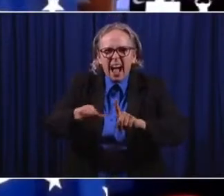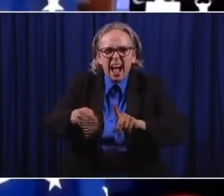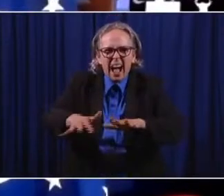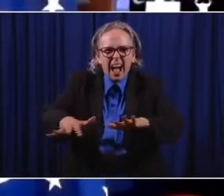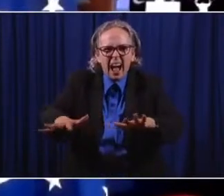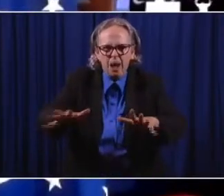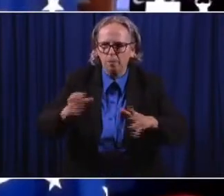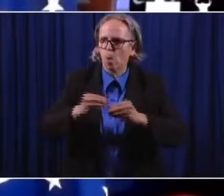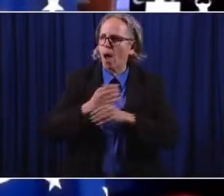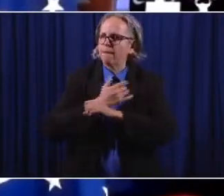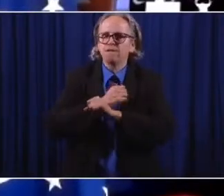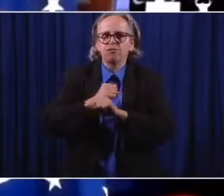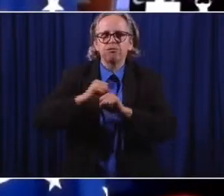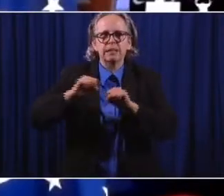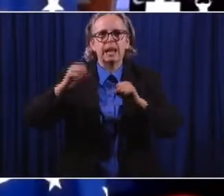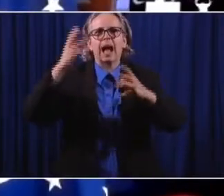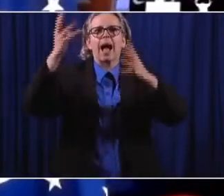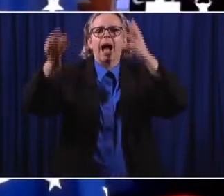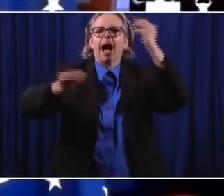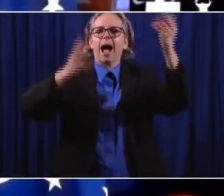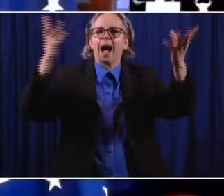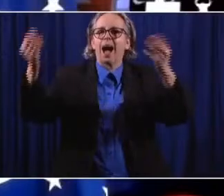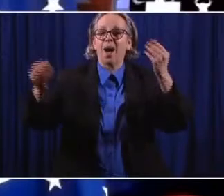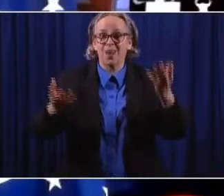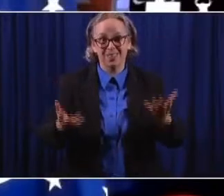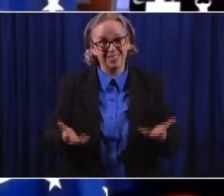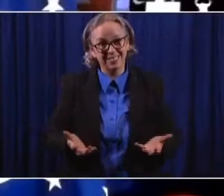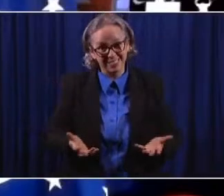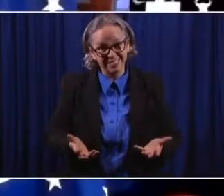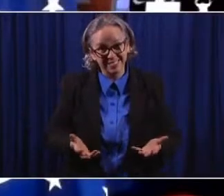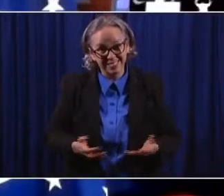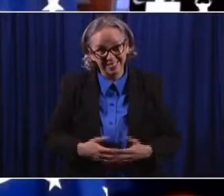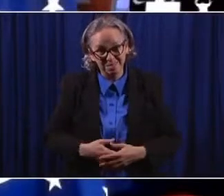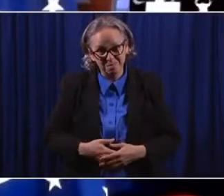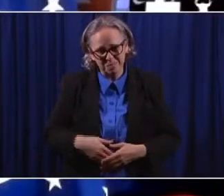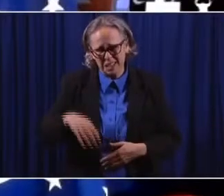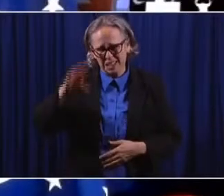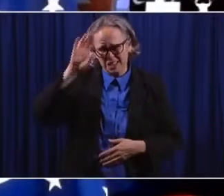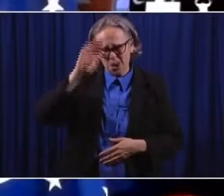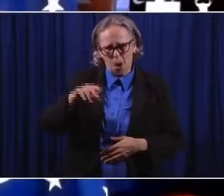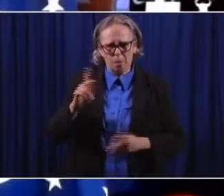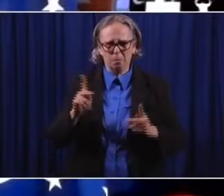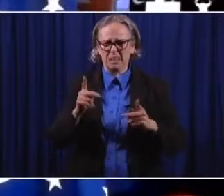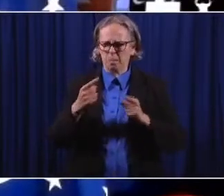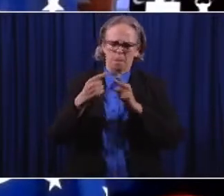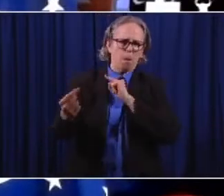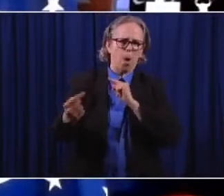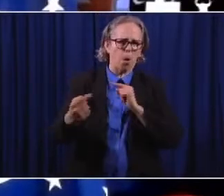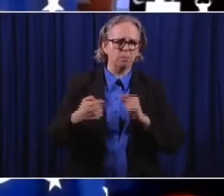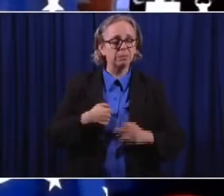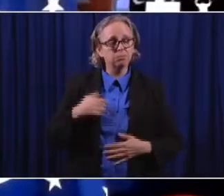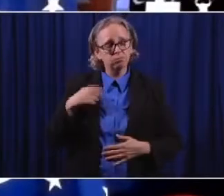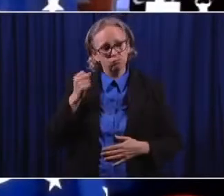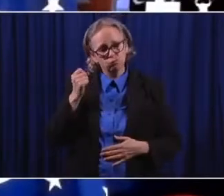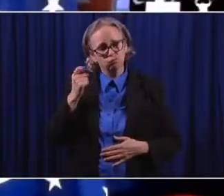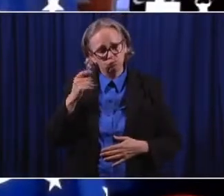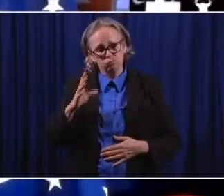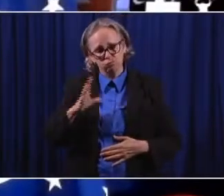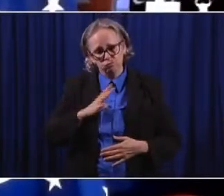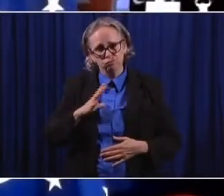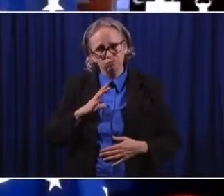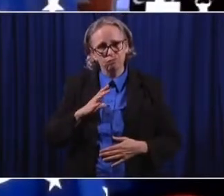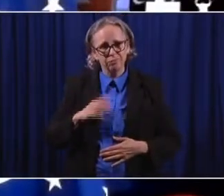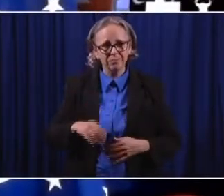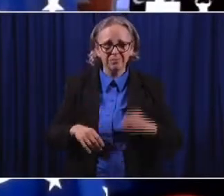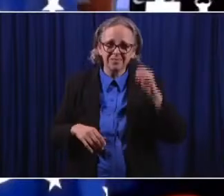know, I know from time to time people will disagree with these things, but you know, when tough times come around and people are